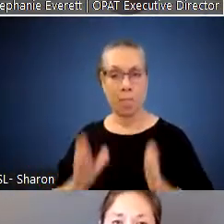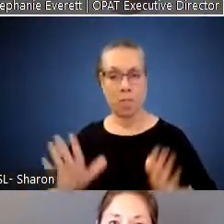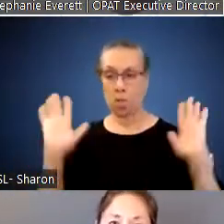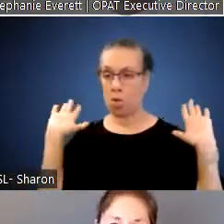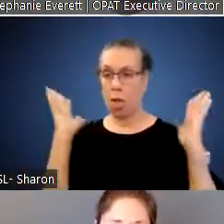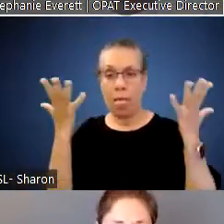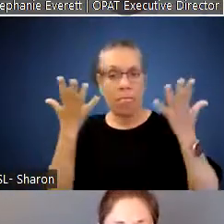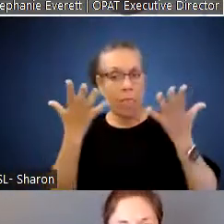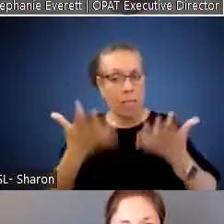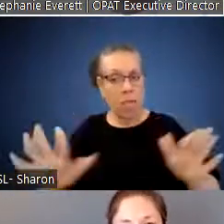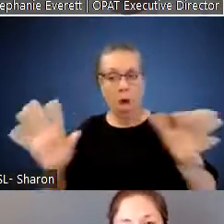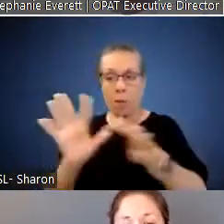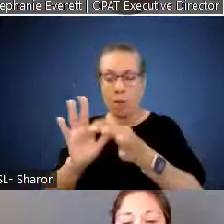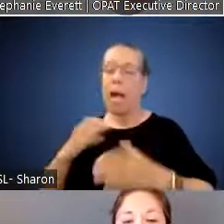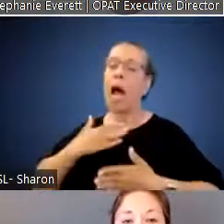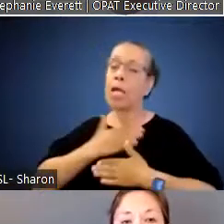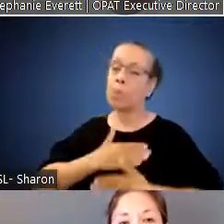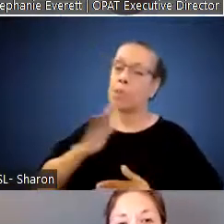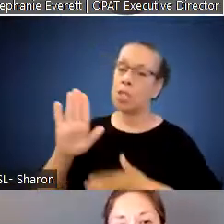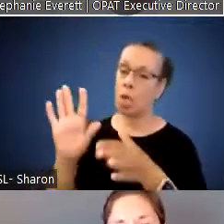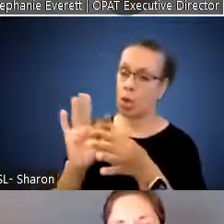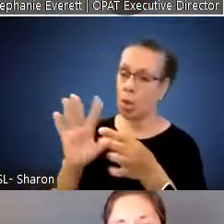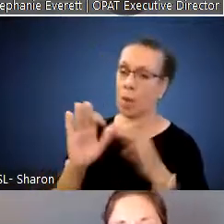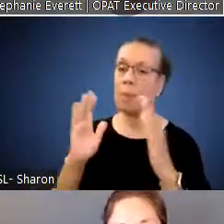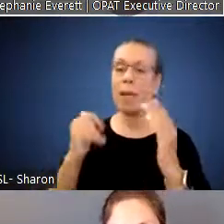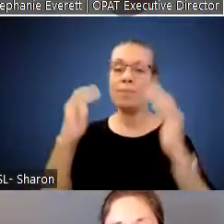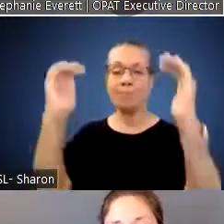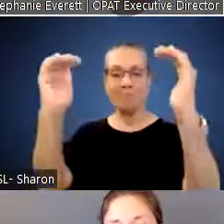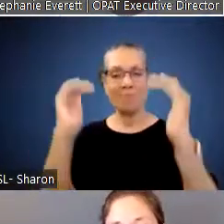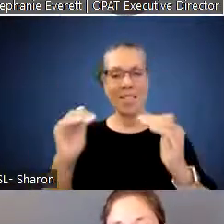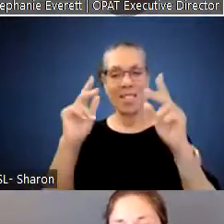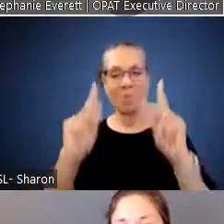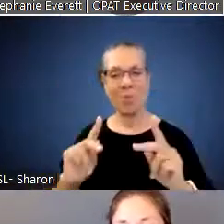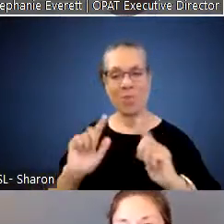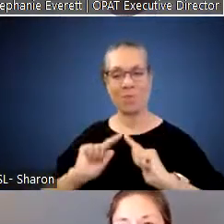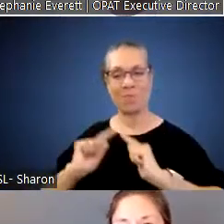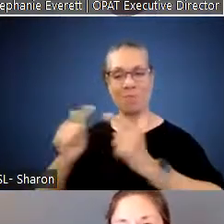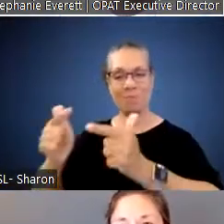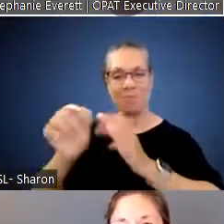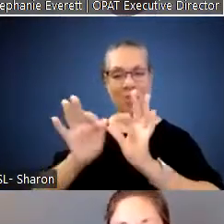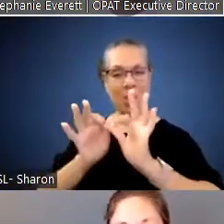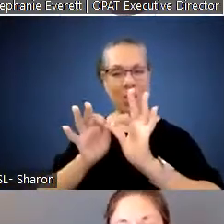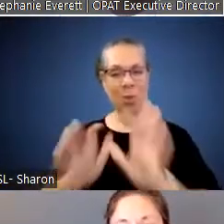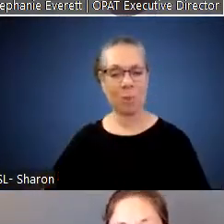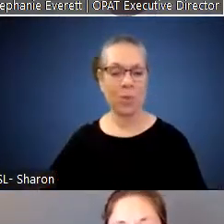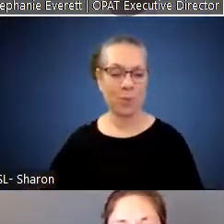I appreciate your comment, but I'm going to move on to Anne-Marie Grant at this point.